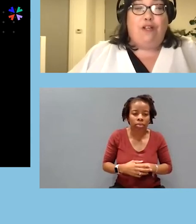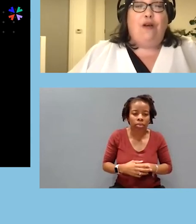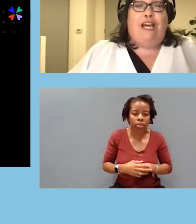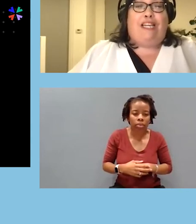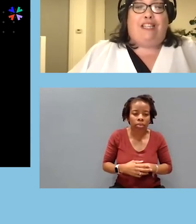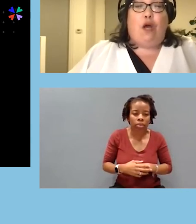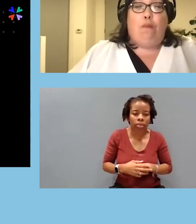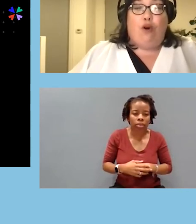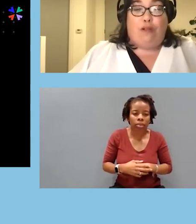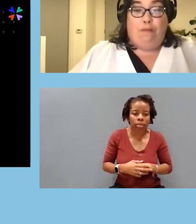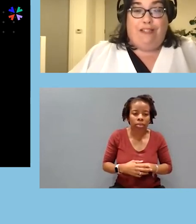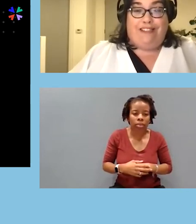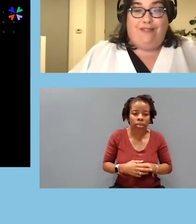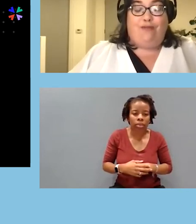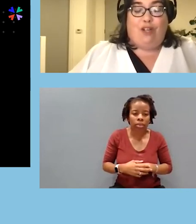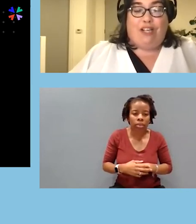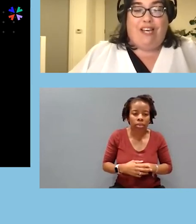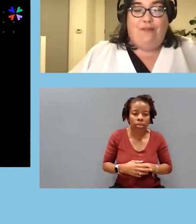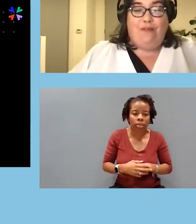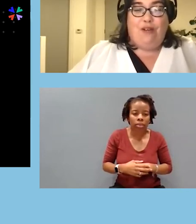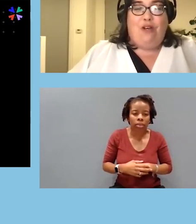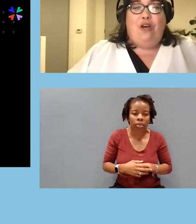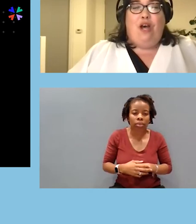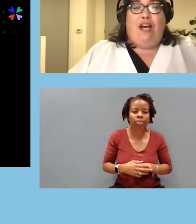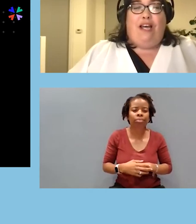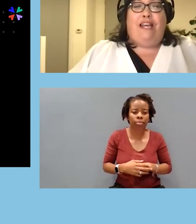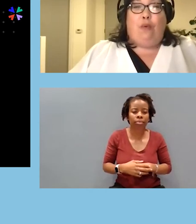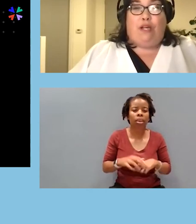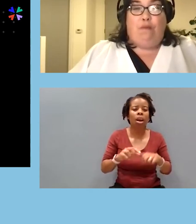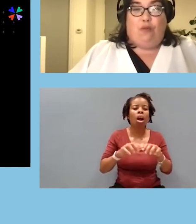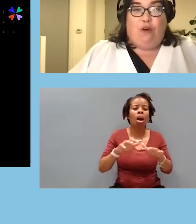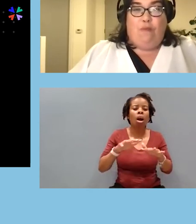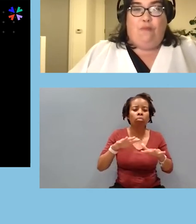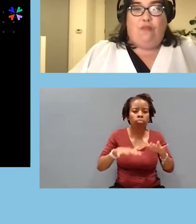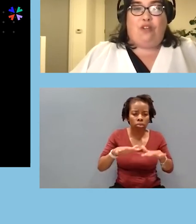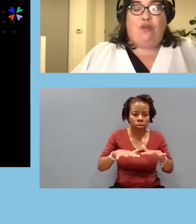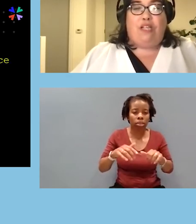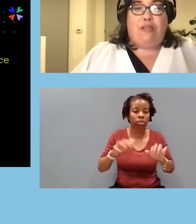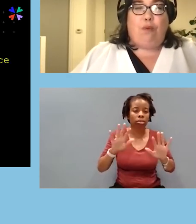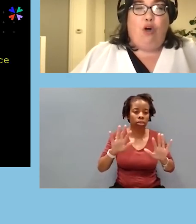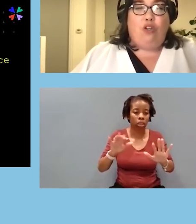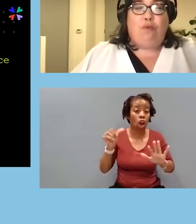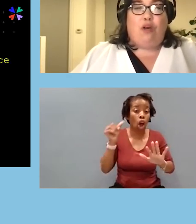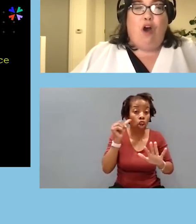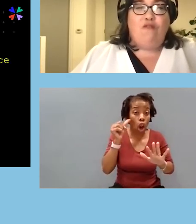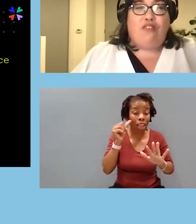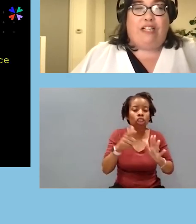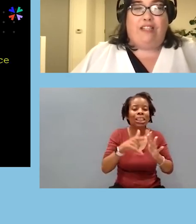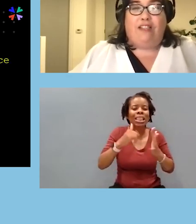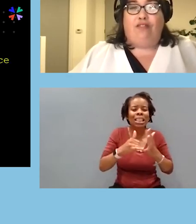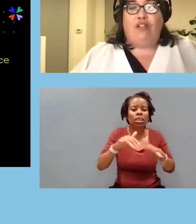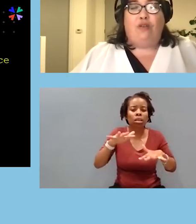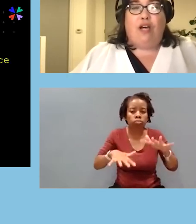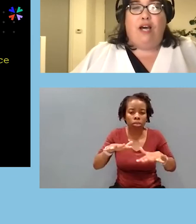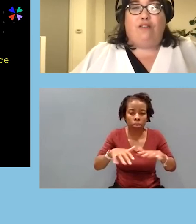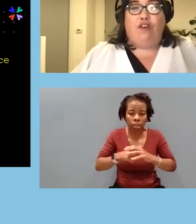acknowledge is proximate. Okay, now we can move on. So these possible conflicts